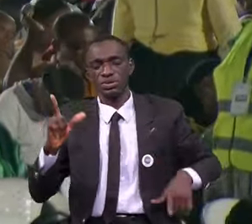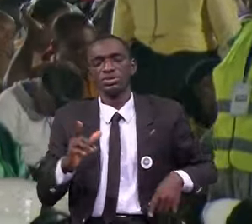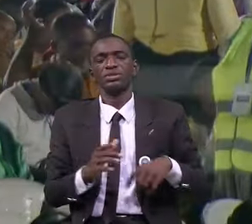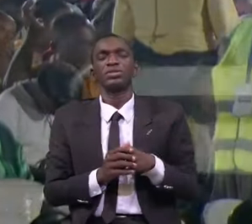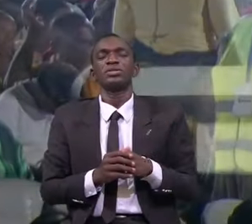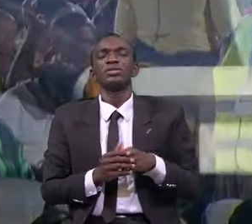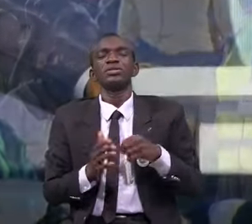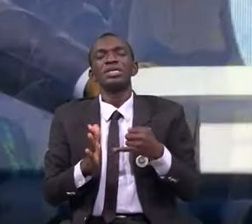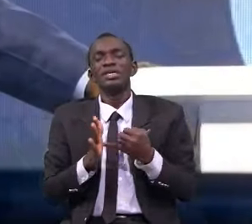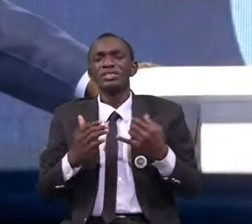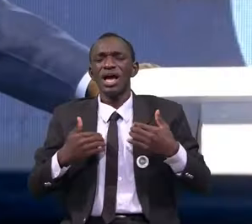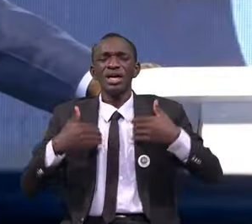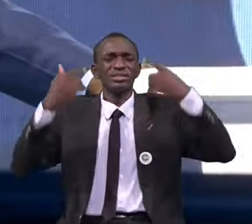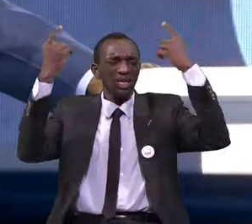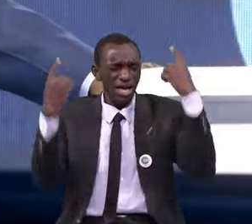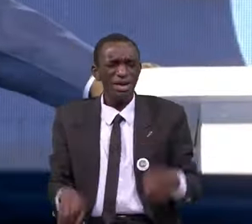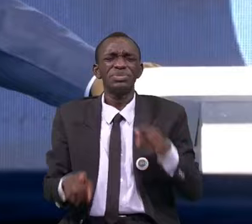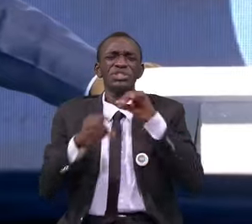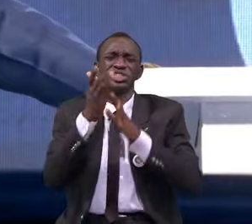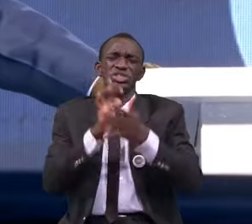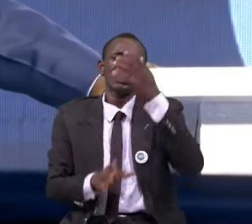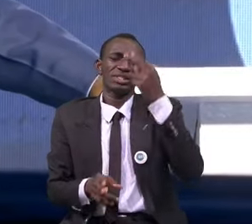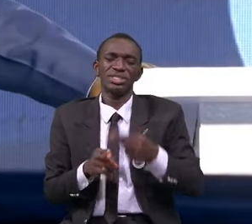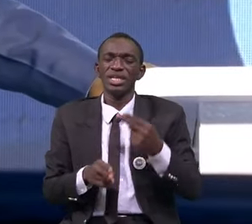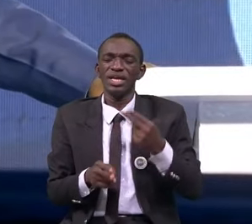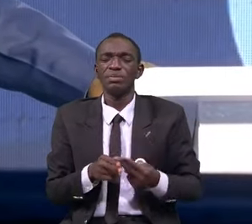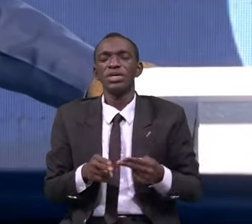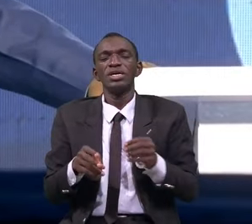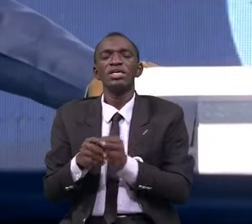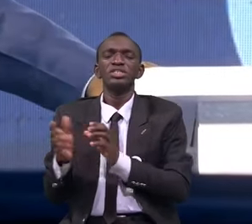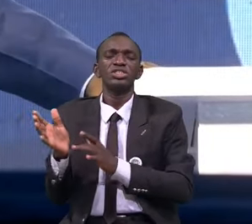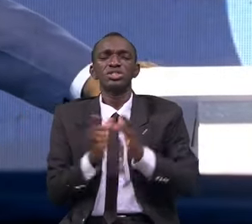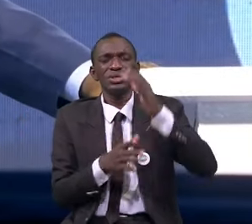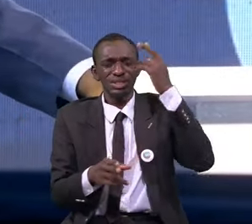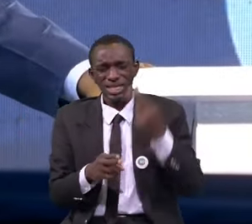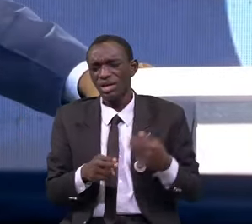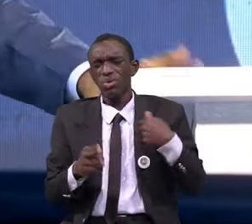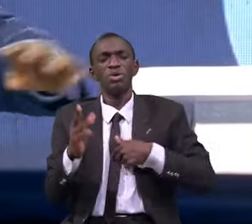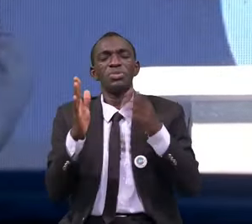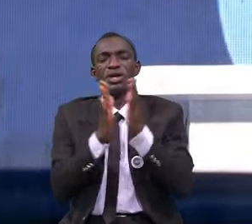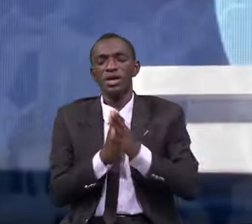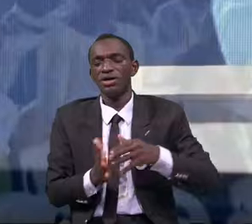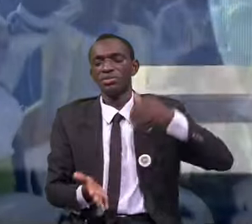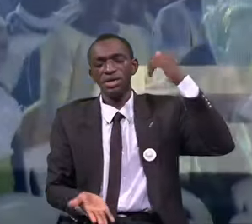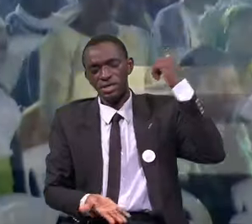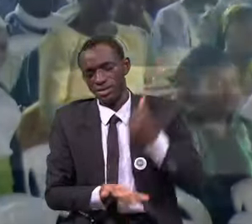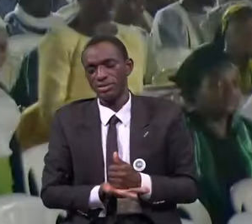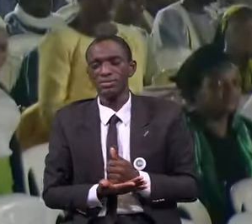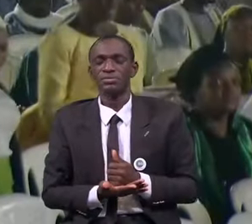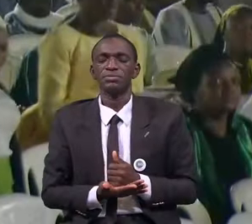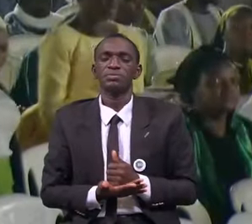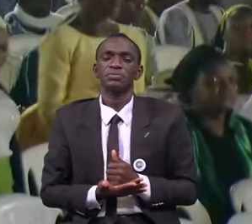It is done. In Jesus' name we pray.